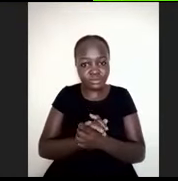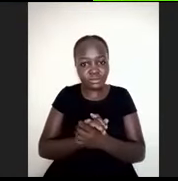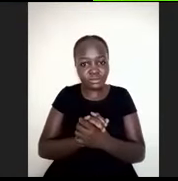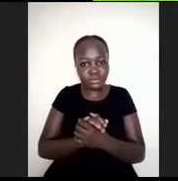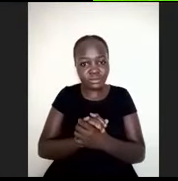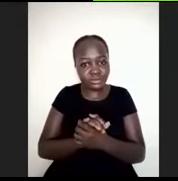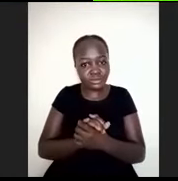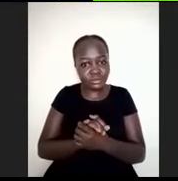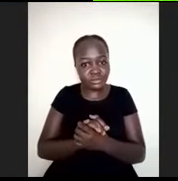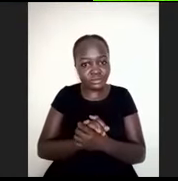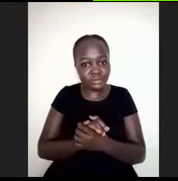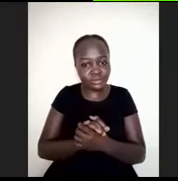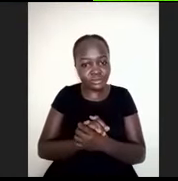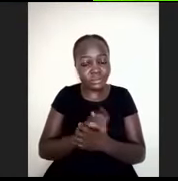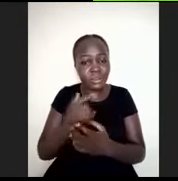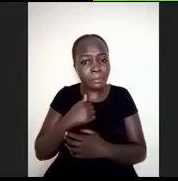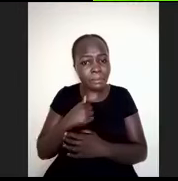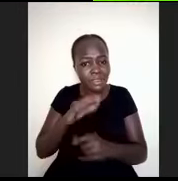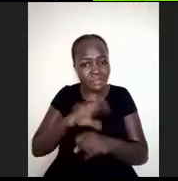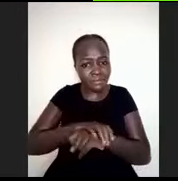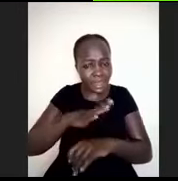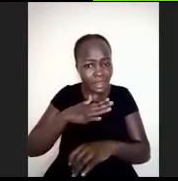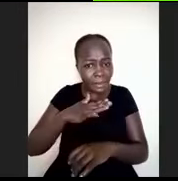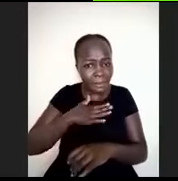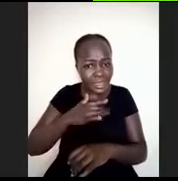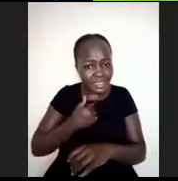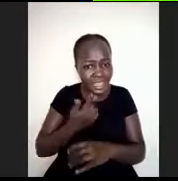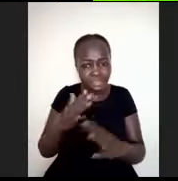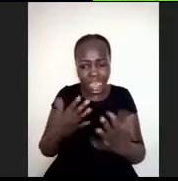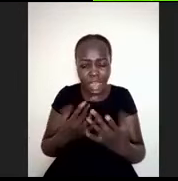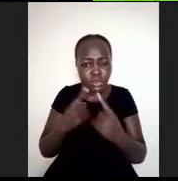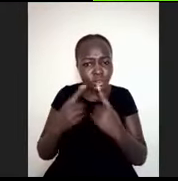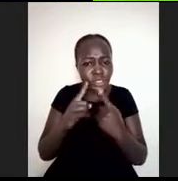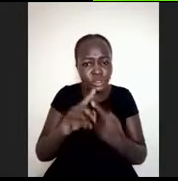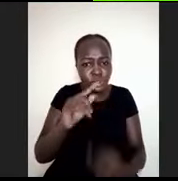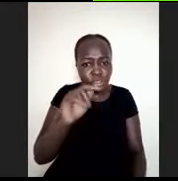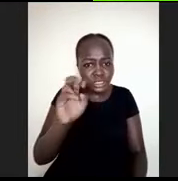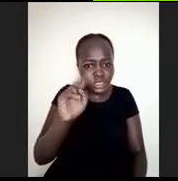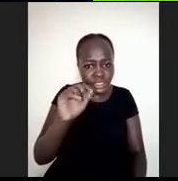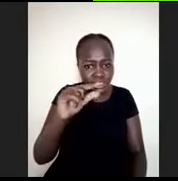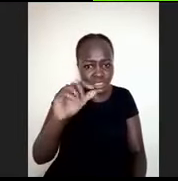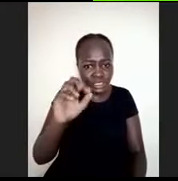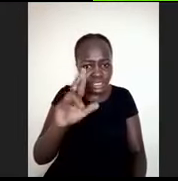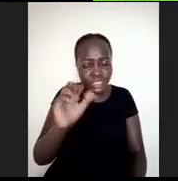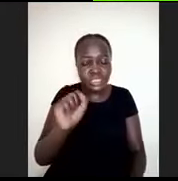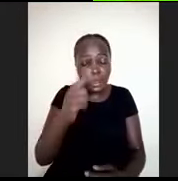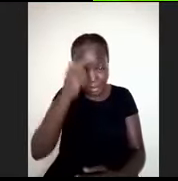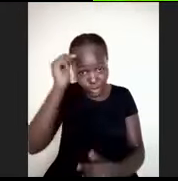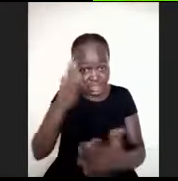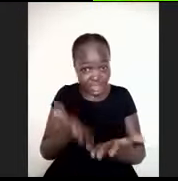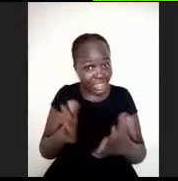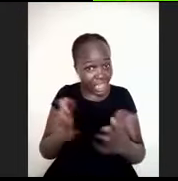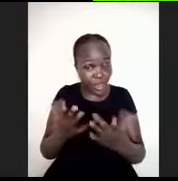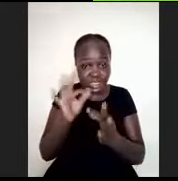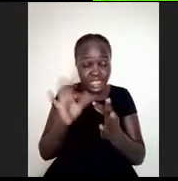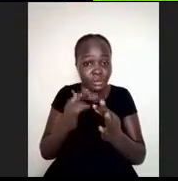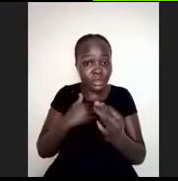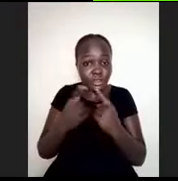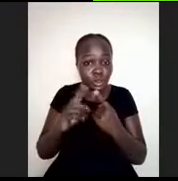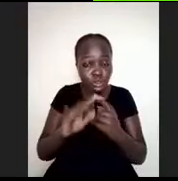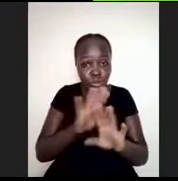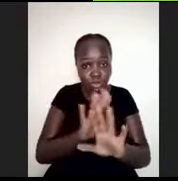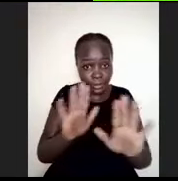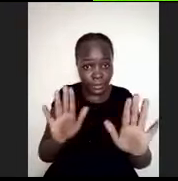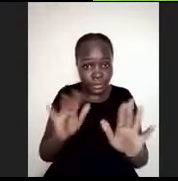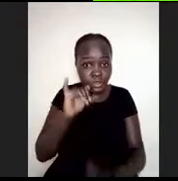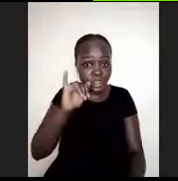myself talking to, as though I'm talking to the teenagers, because this is how I really talk to them. And I think yesterday